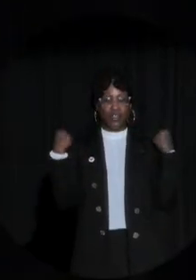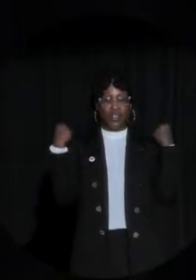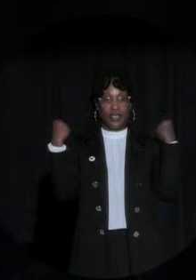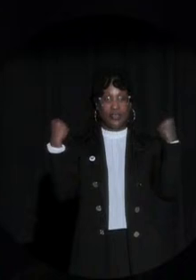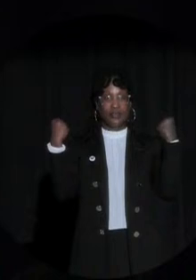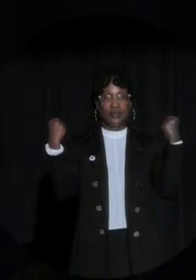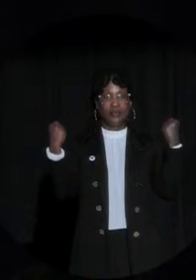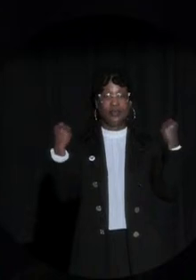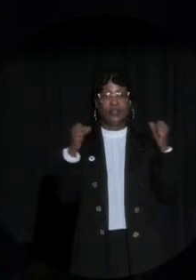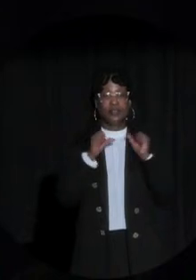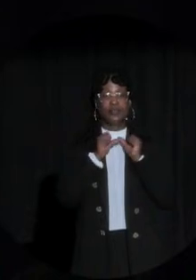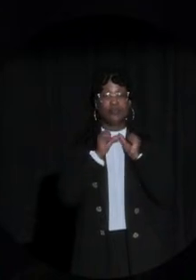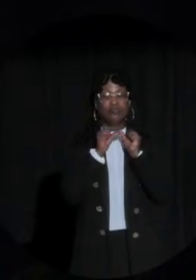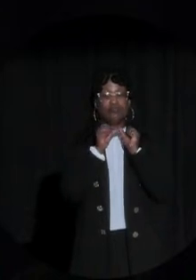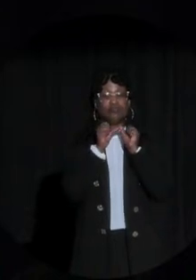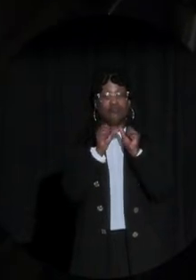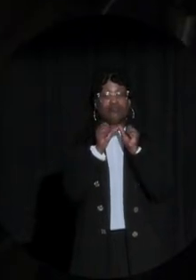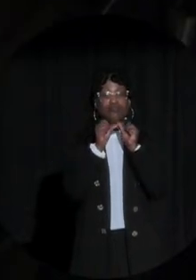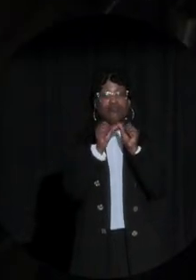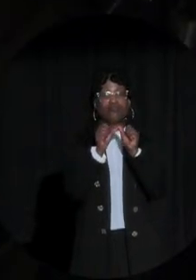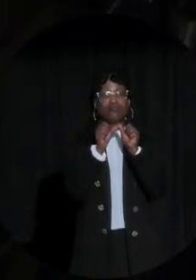to keep going